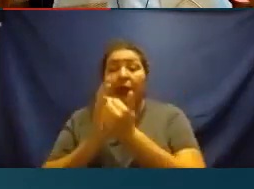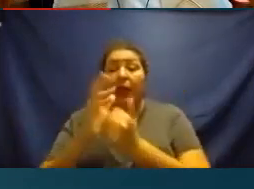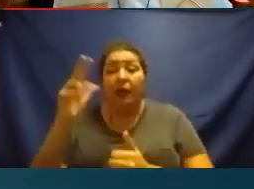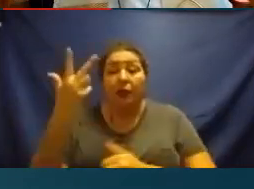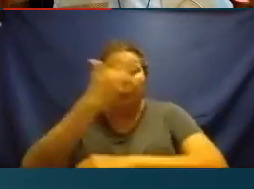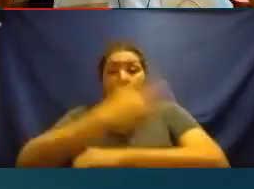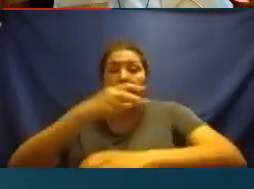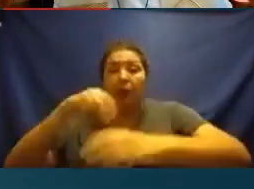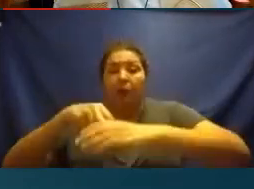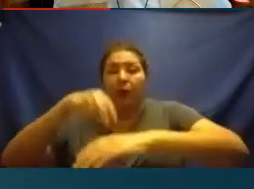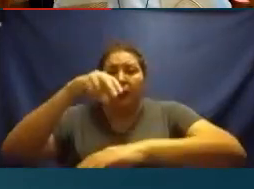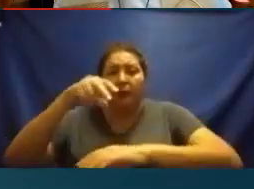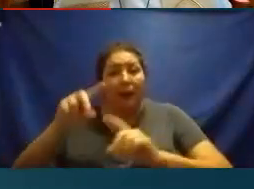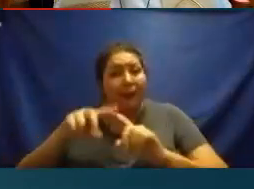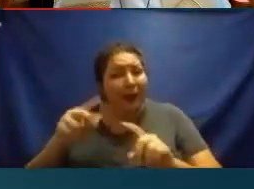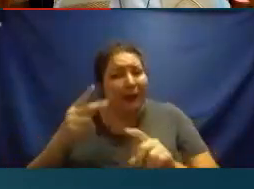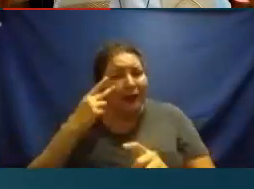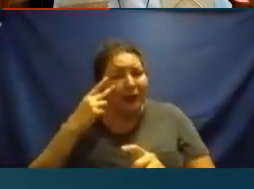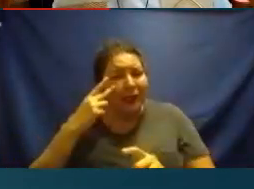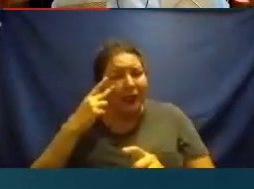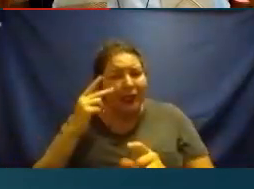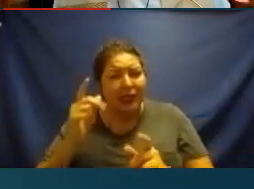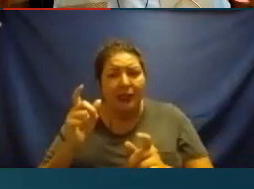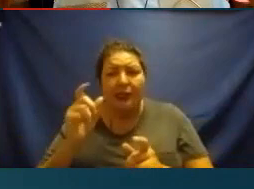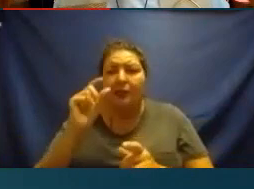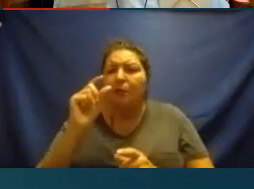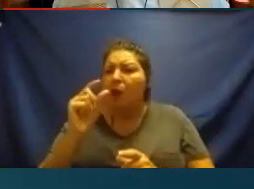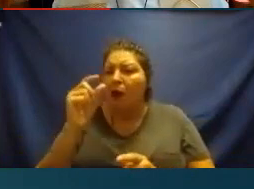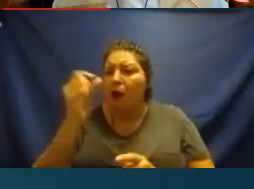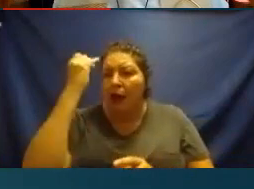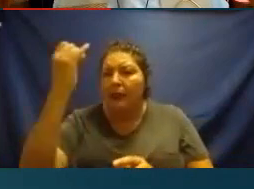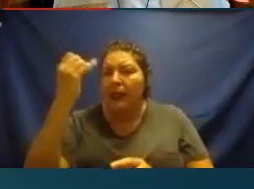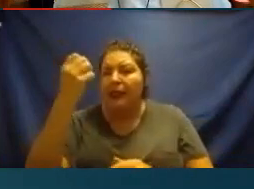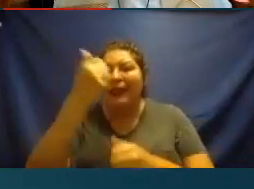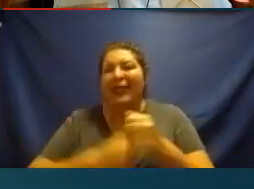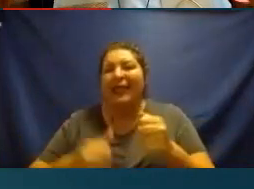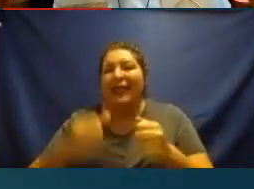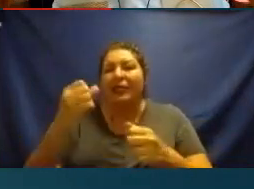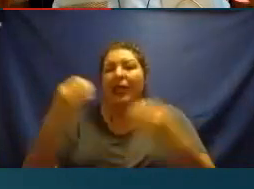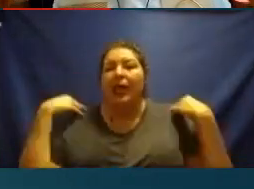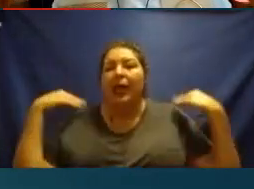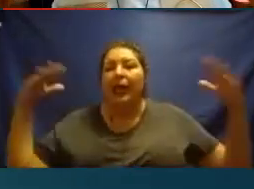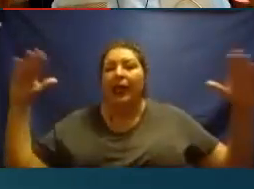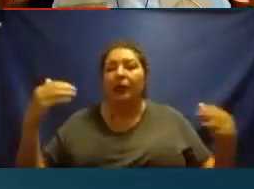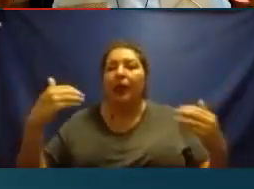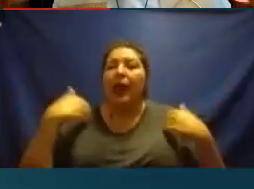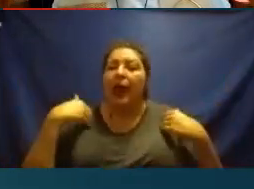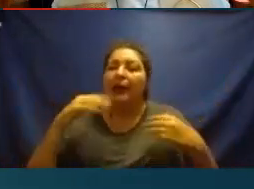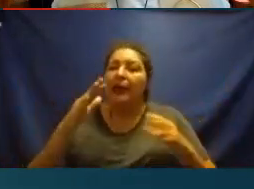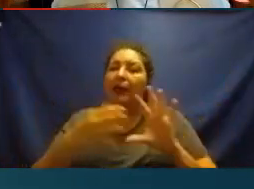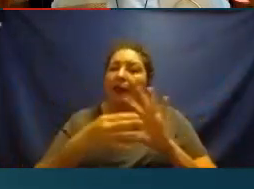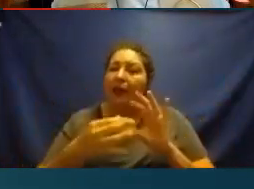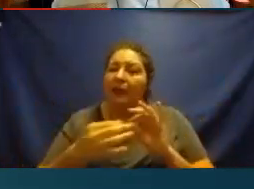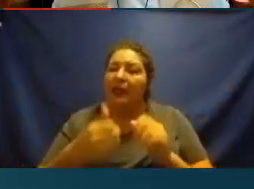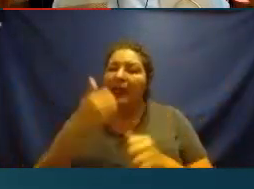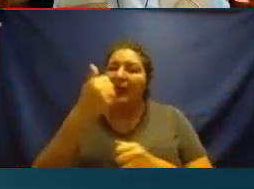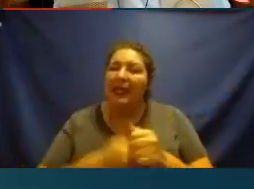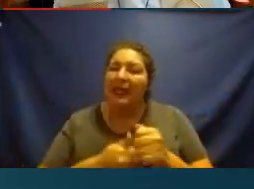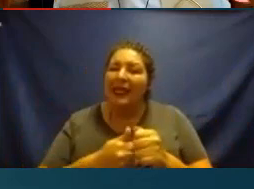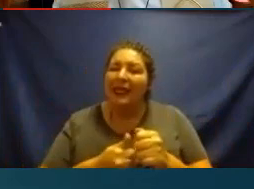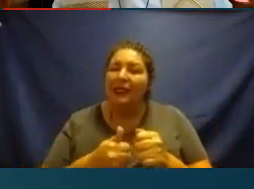small but very important idea that each angel had in their message? Each of these accounts made it